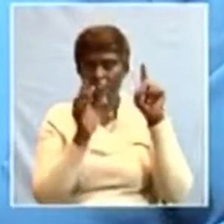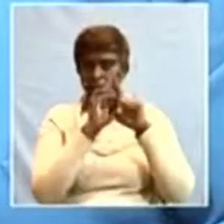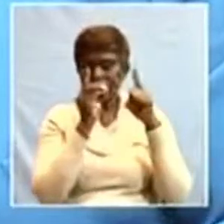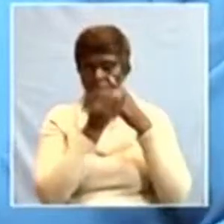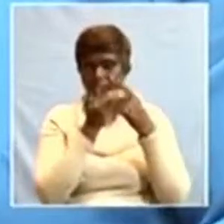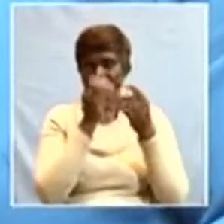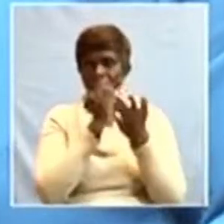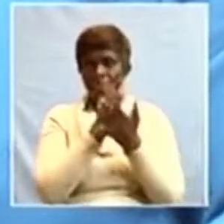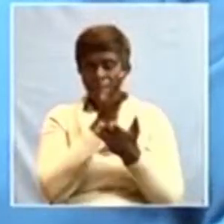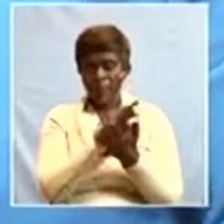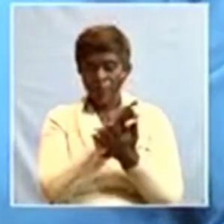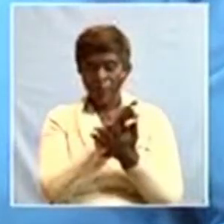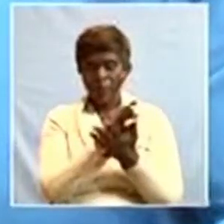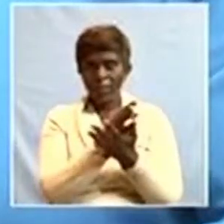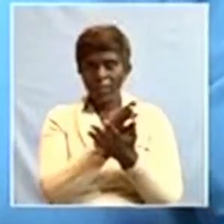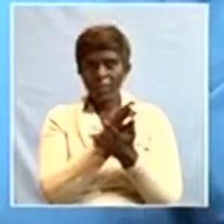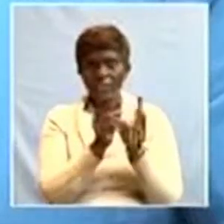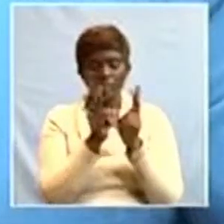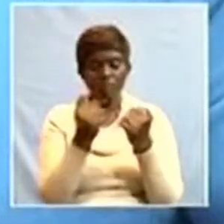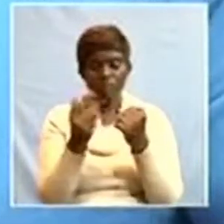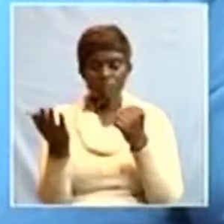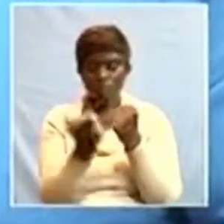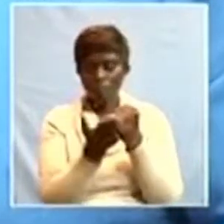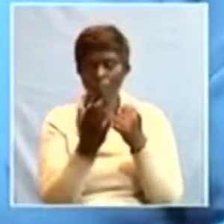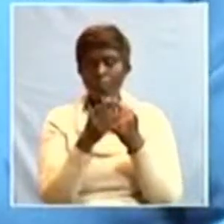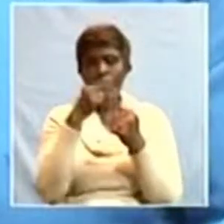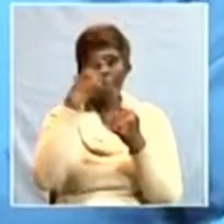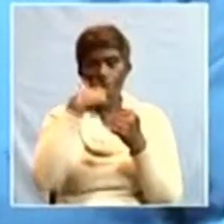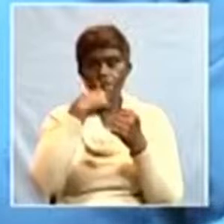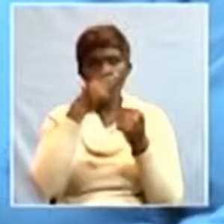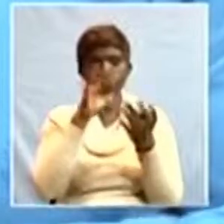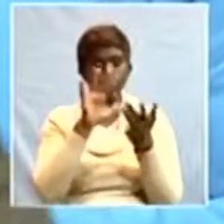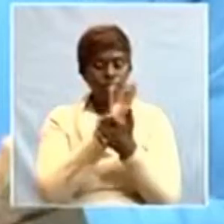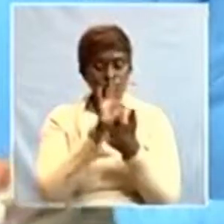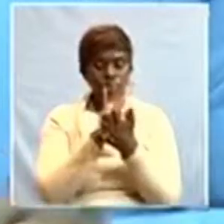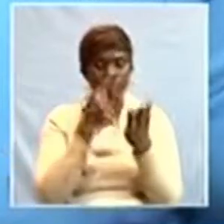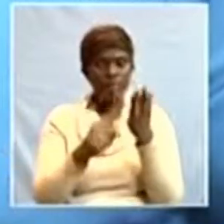district office. So these are bulk copies